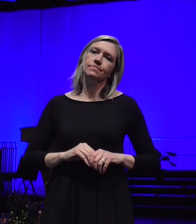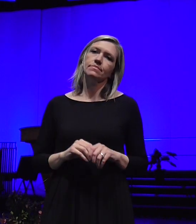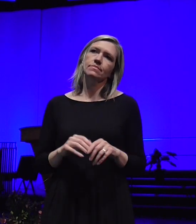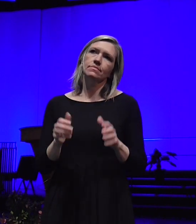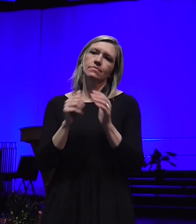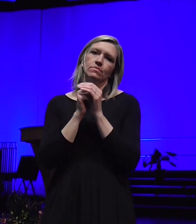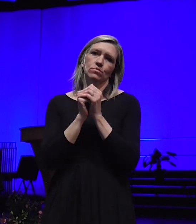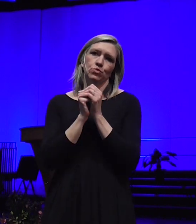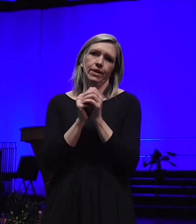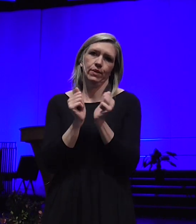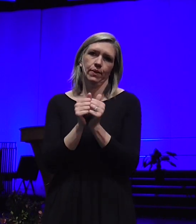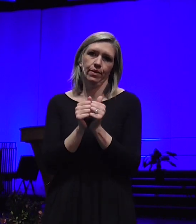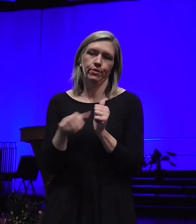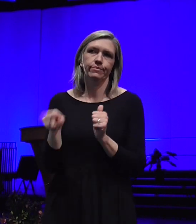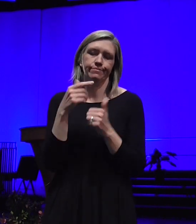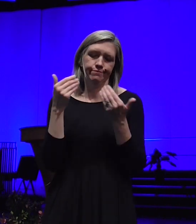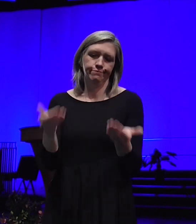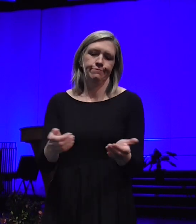Let's pray together.